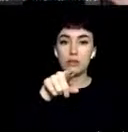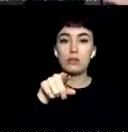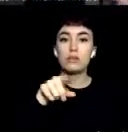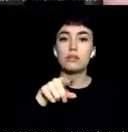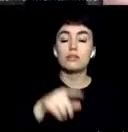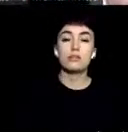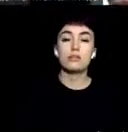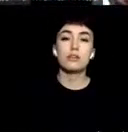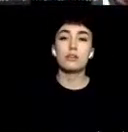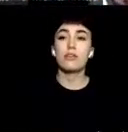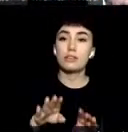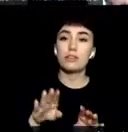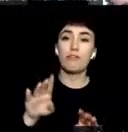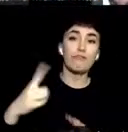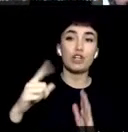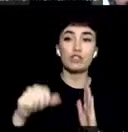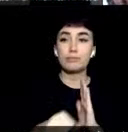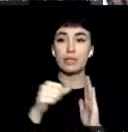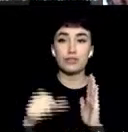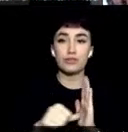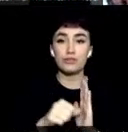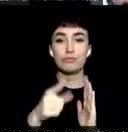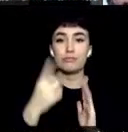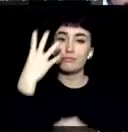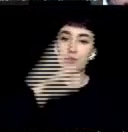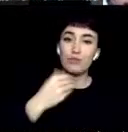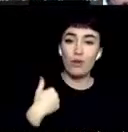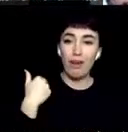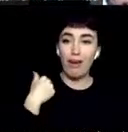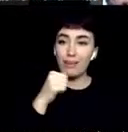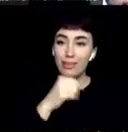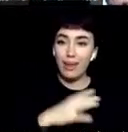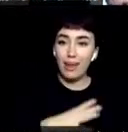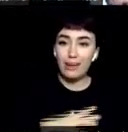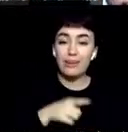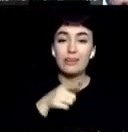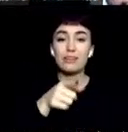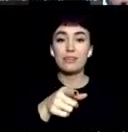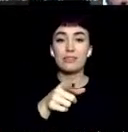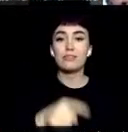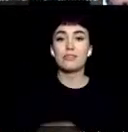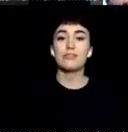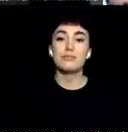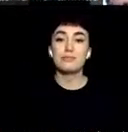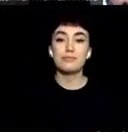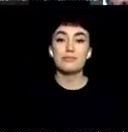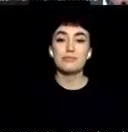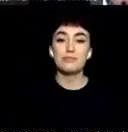the opening page. This beautiful young lady has graced our cover.